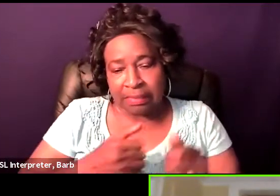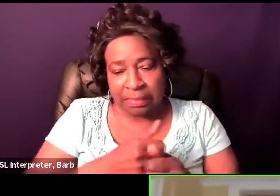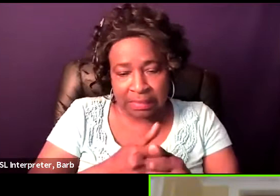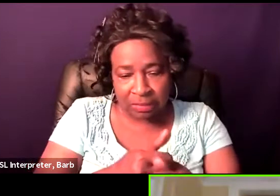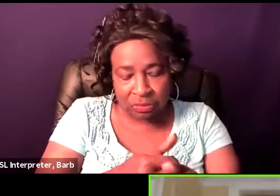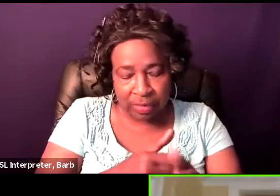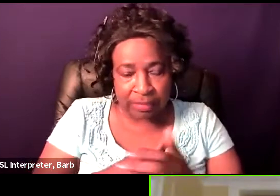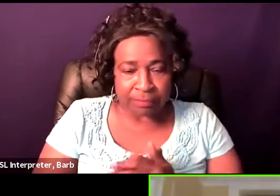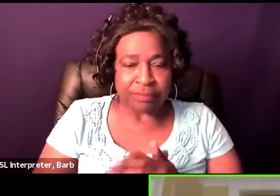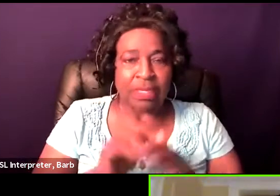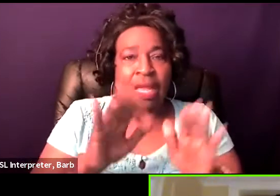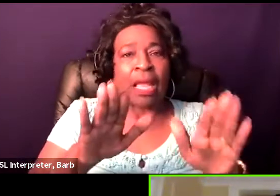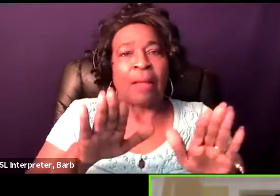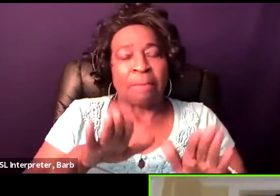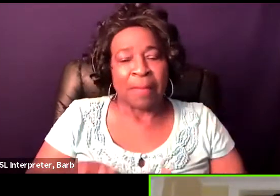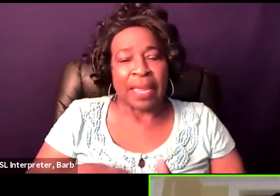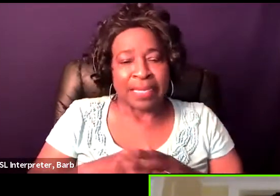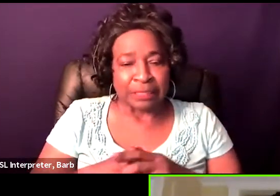Amazing.